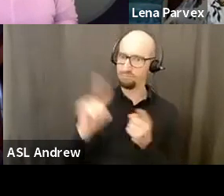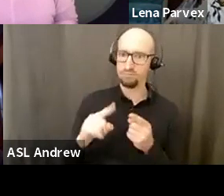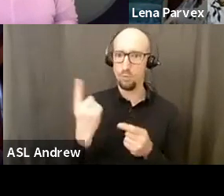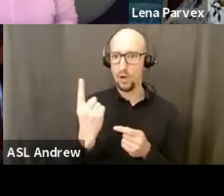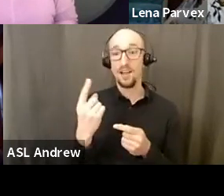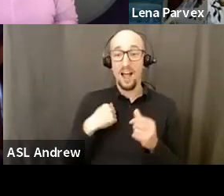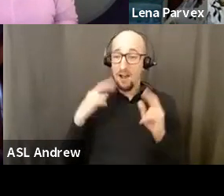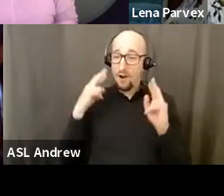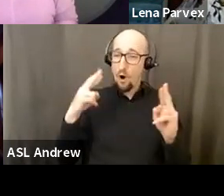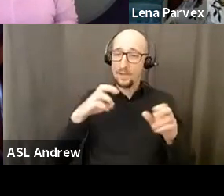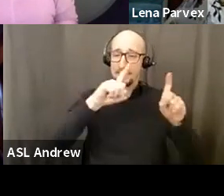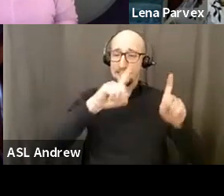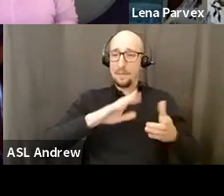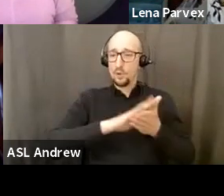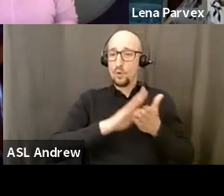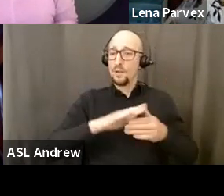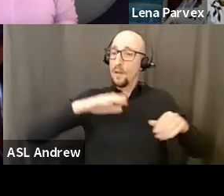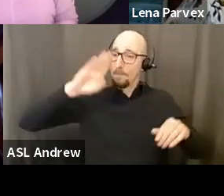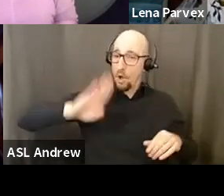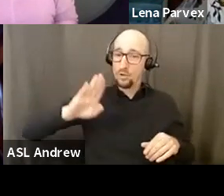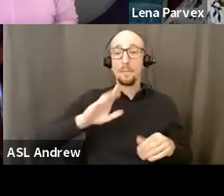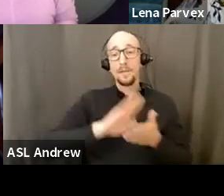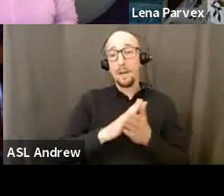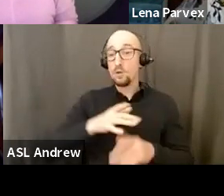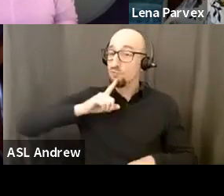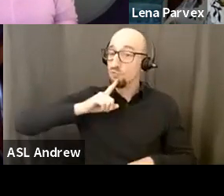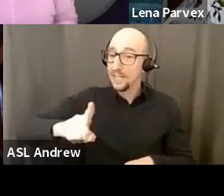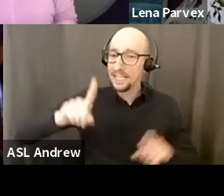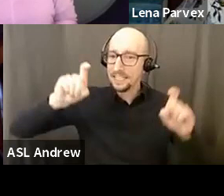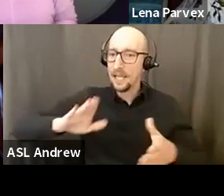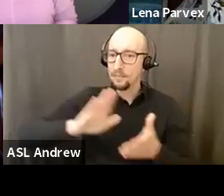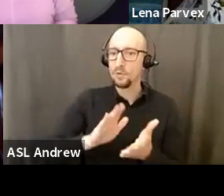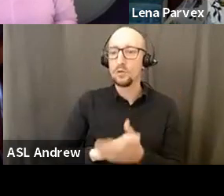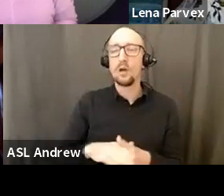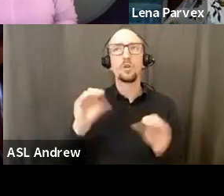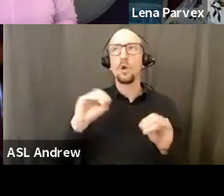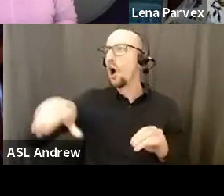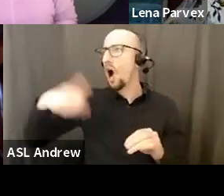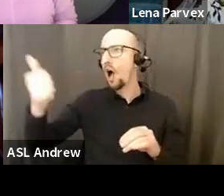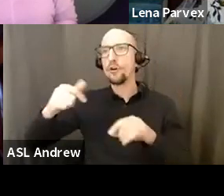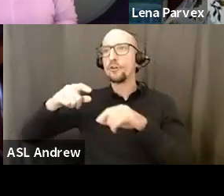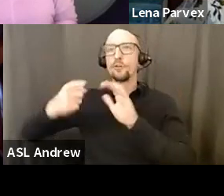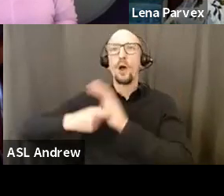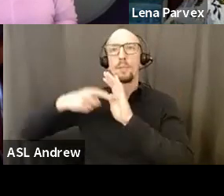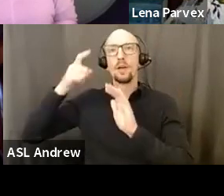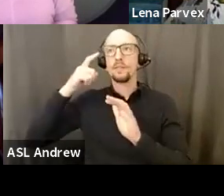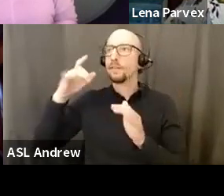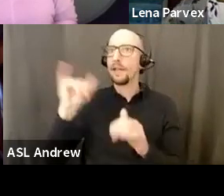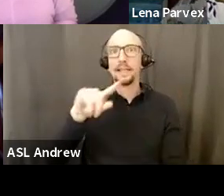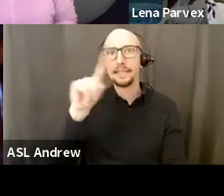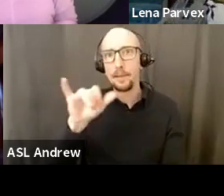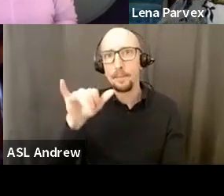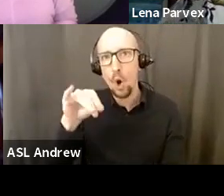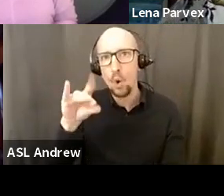exam schools in Boston are real exam schools. No additional conditions like zip code,